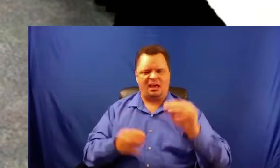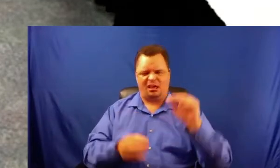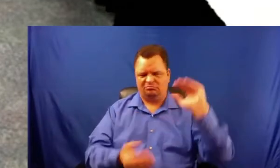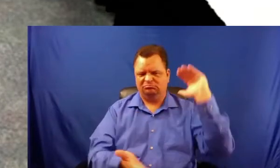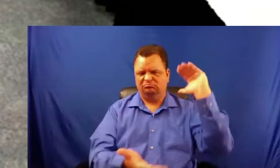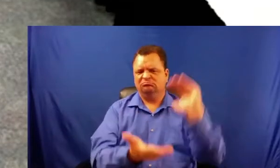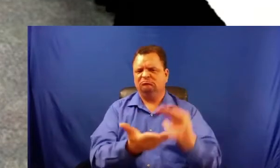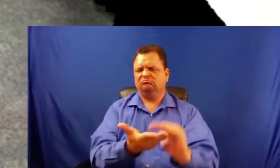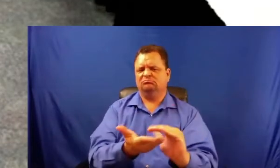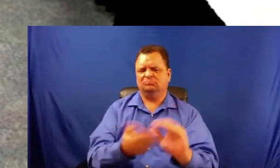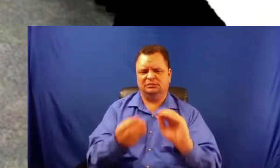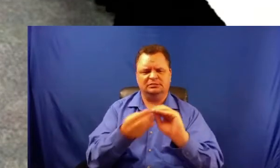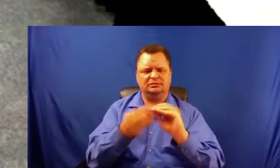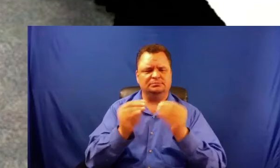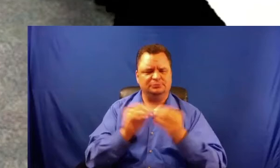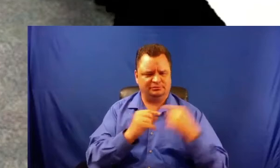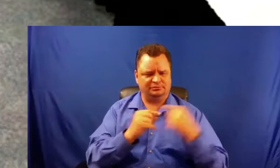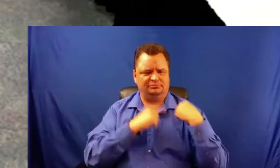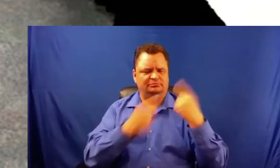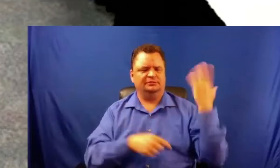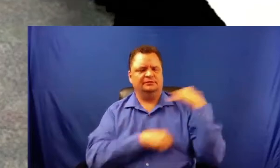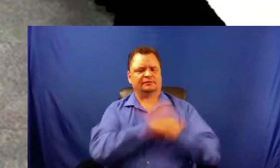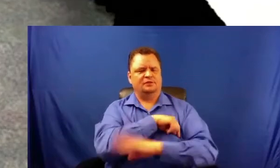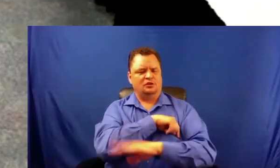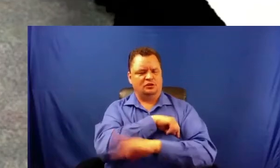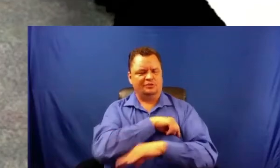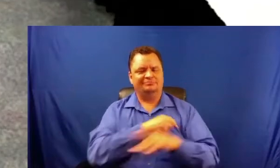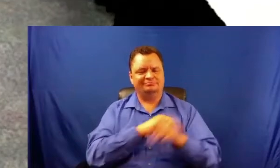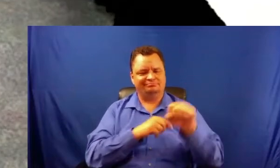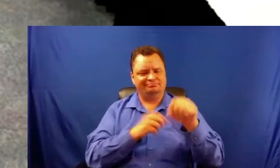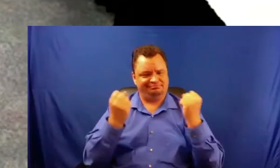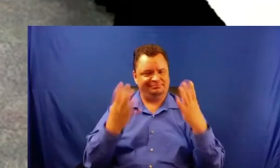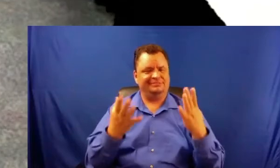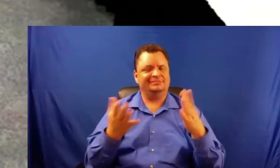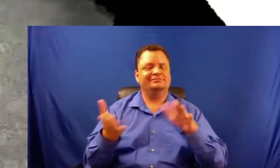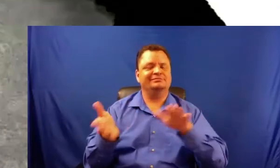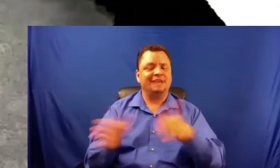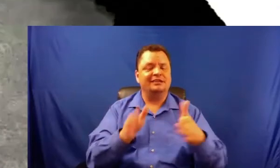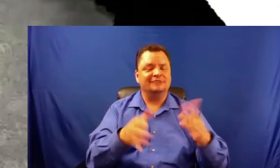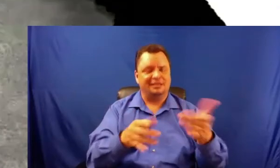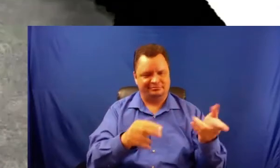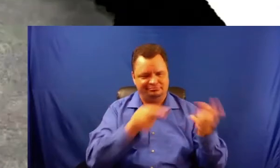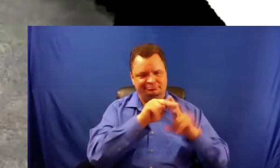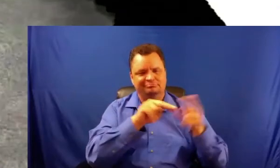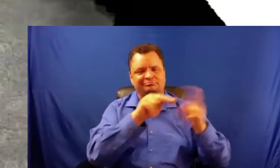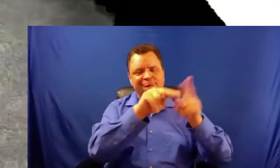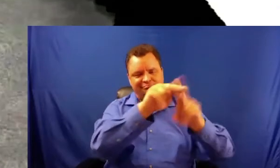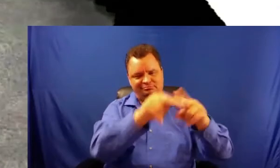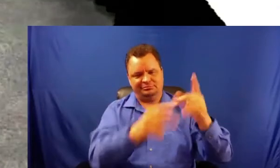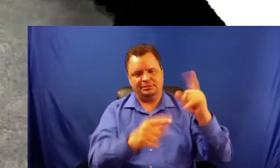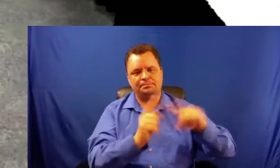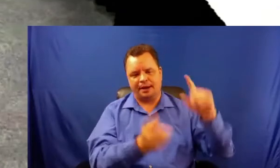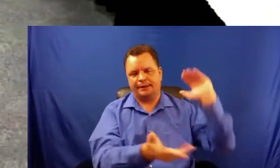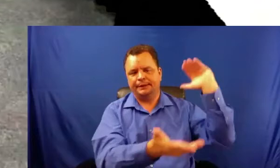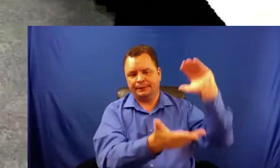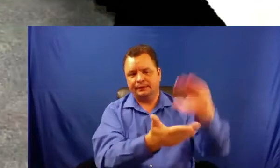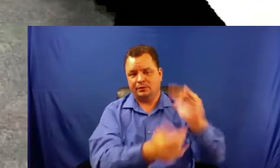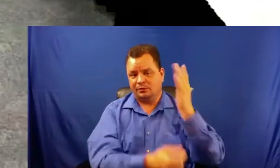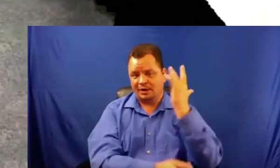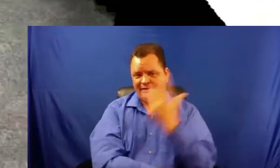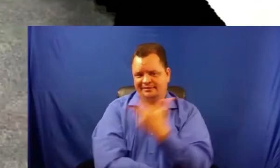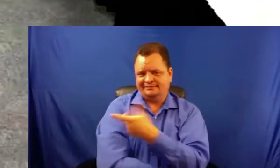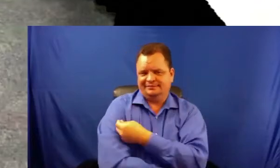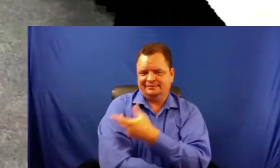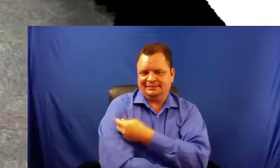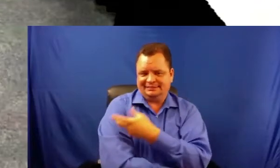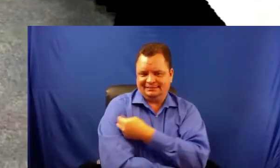were multiple per day, very high. But since that time, they've gone down, and with the advent of vaccines protecting more of particularly